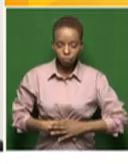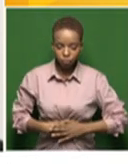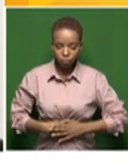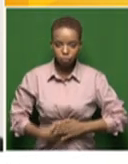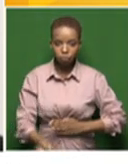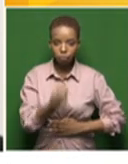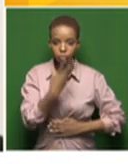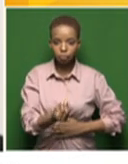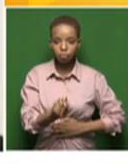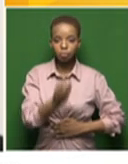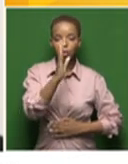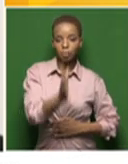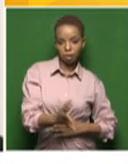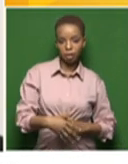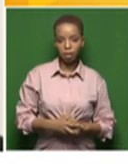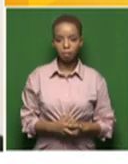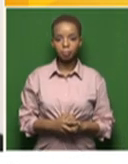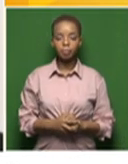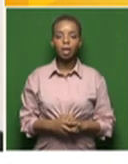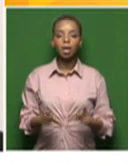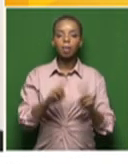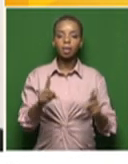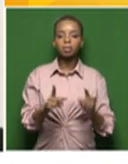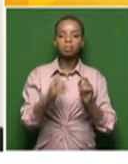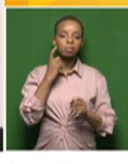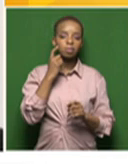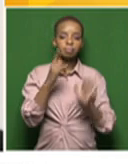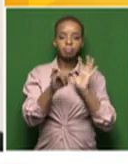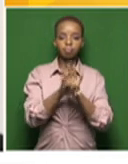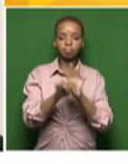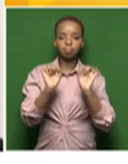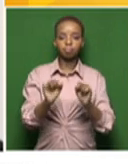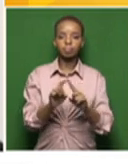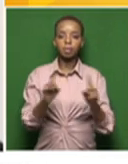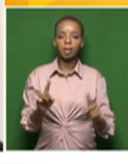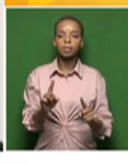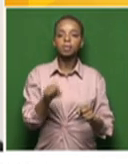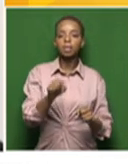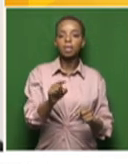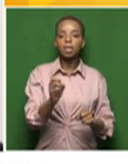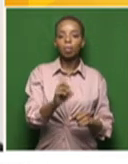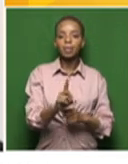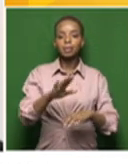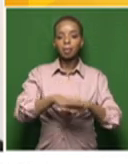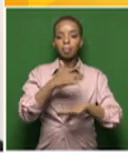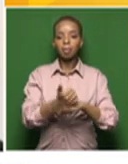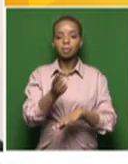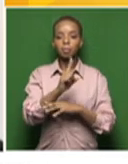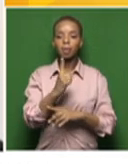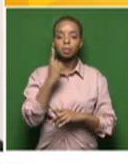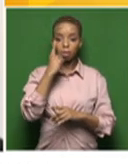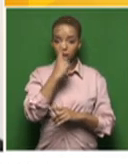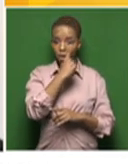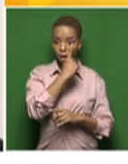the barbershops closed, but it does recognize you. The algorithm that it uses is purely based on your facial features, like